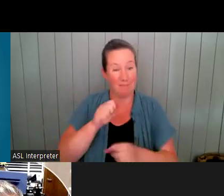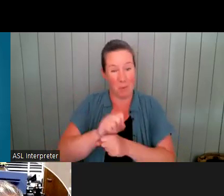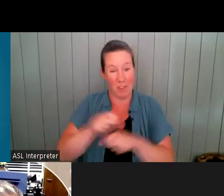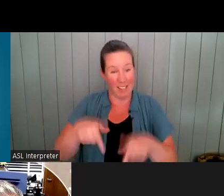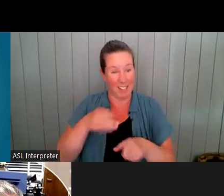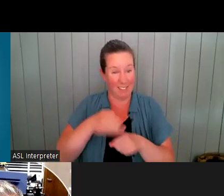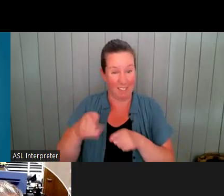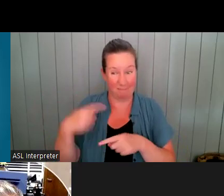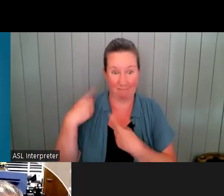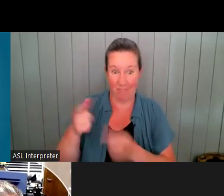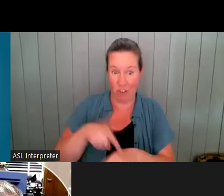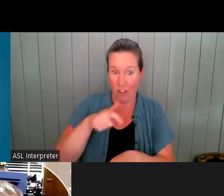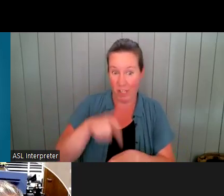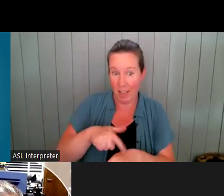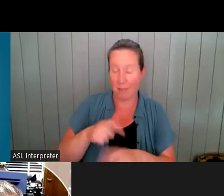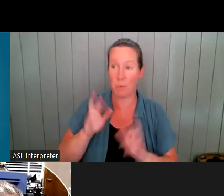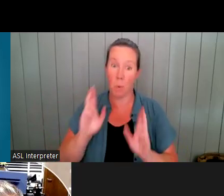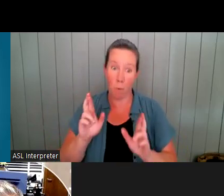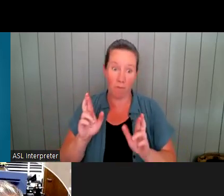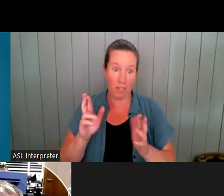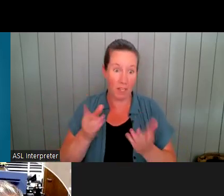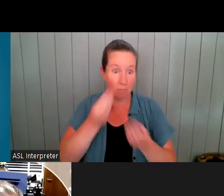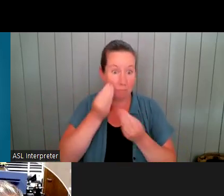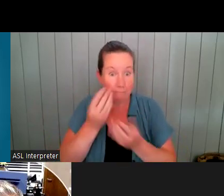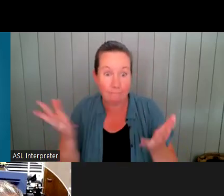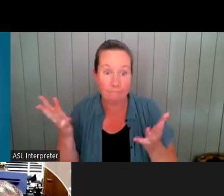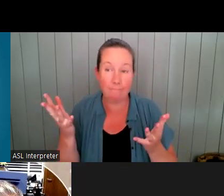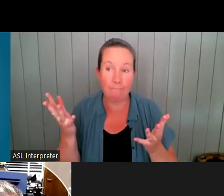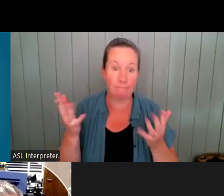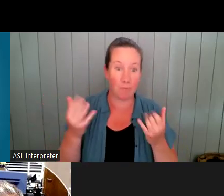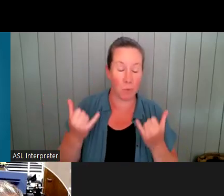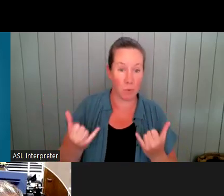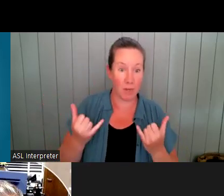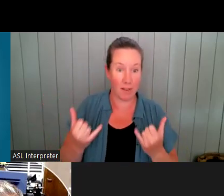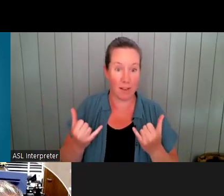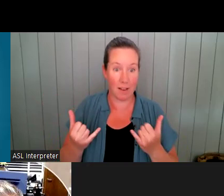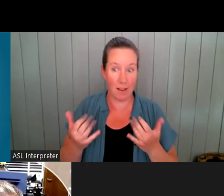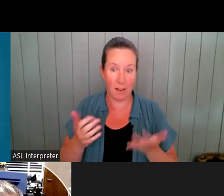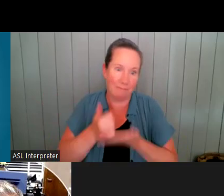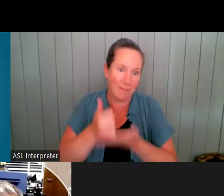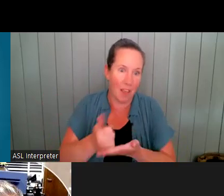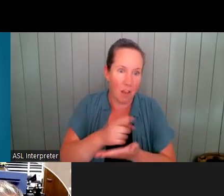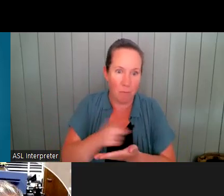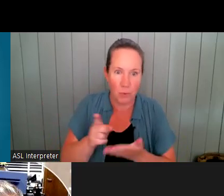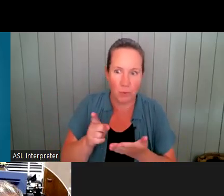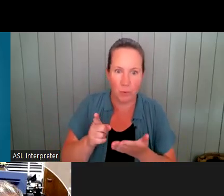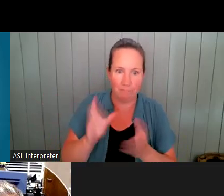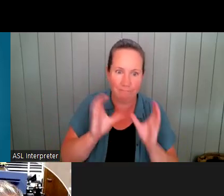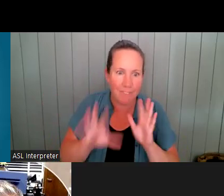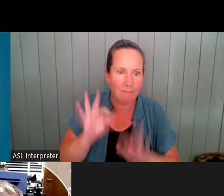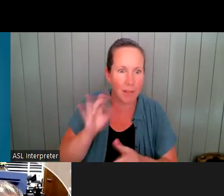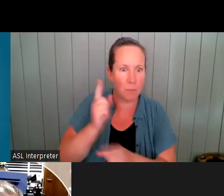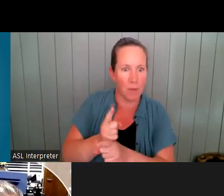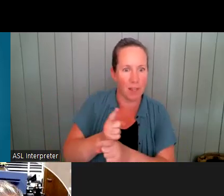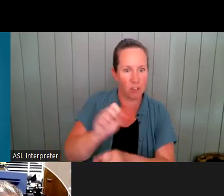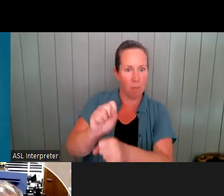share information with you tonight or today to assist you in finding employment. Thank you for inviting me,